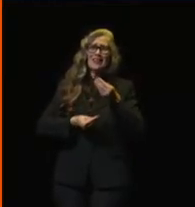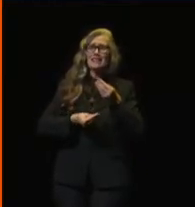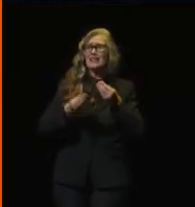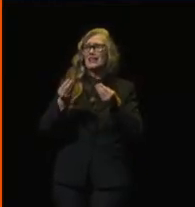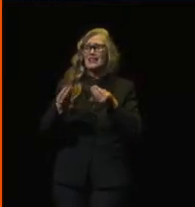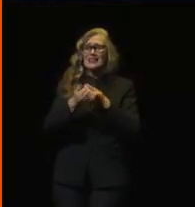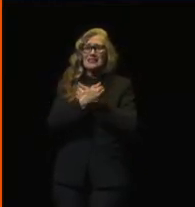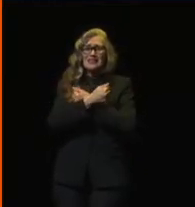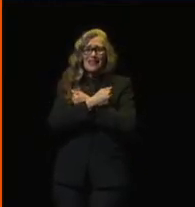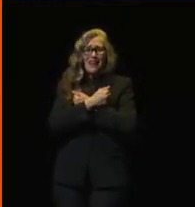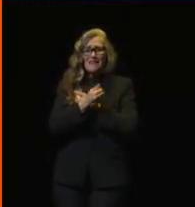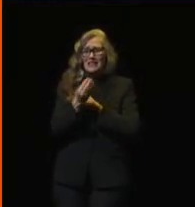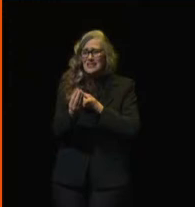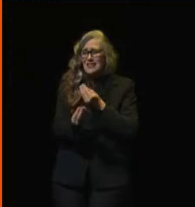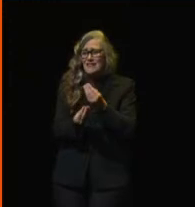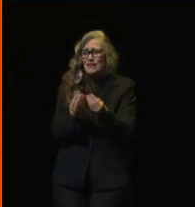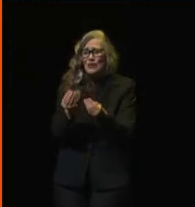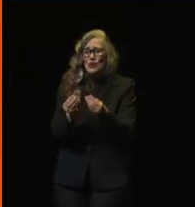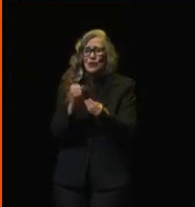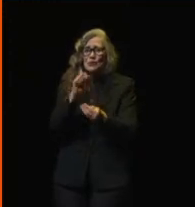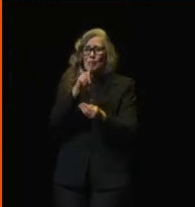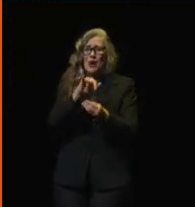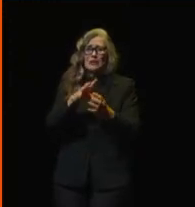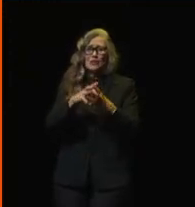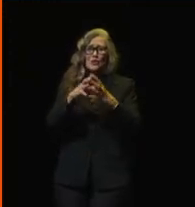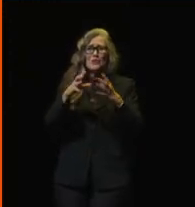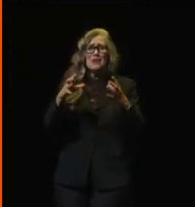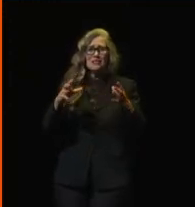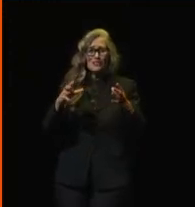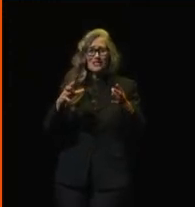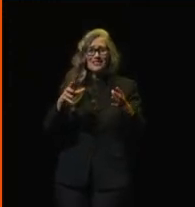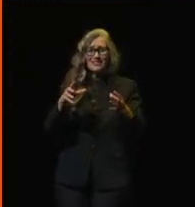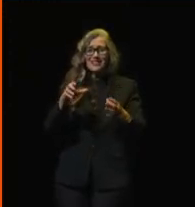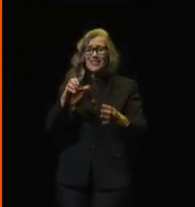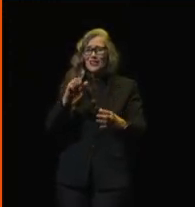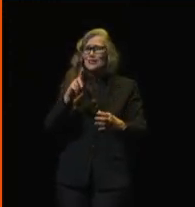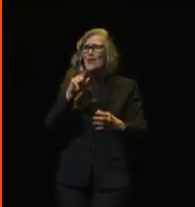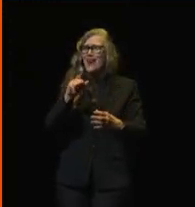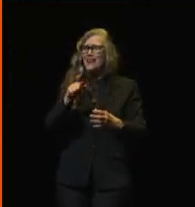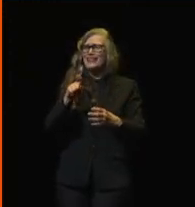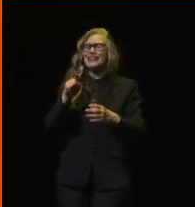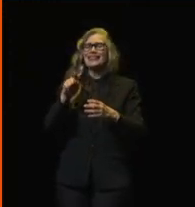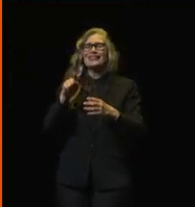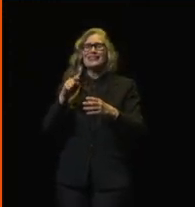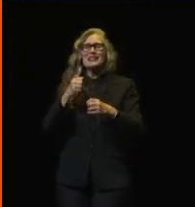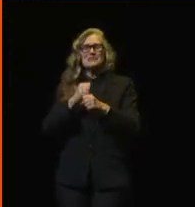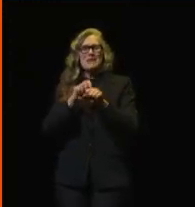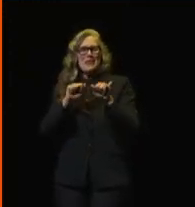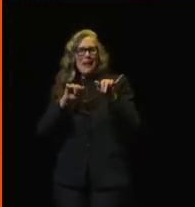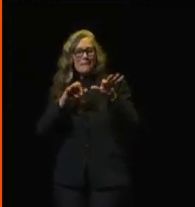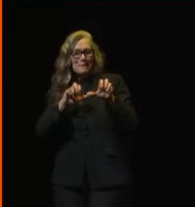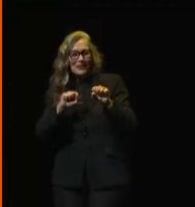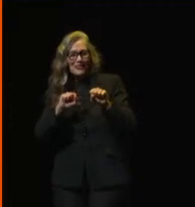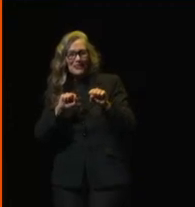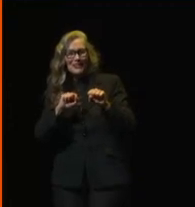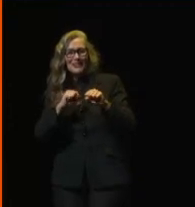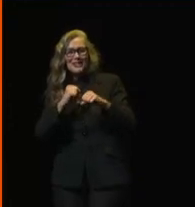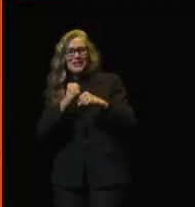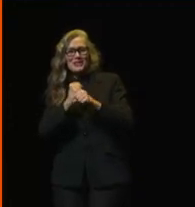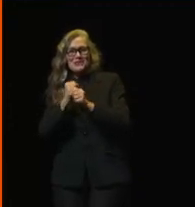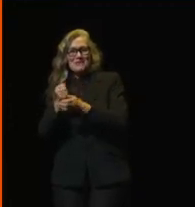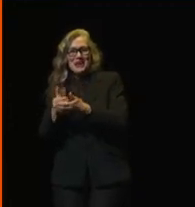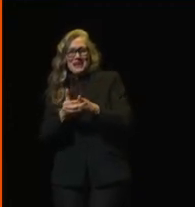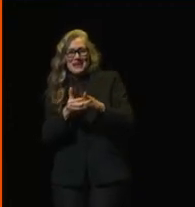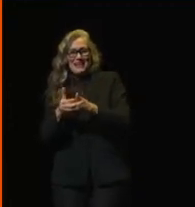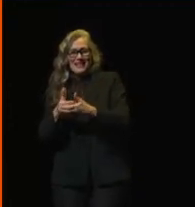a miracle to create a life after his diagnosis that was the